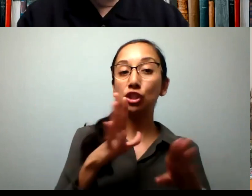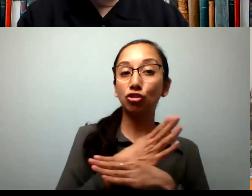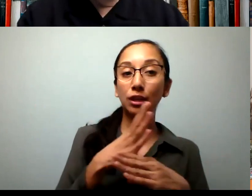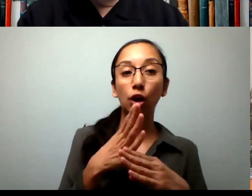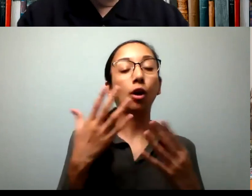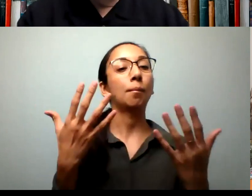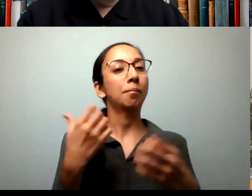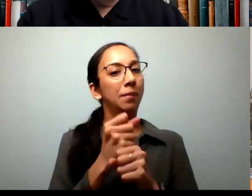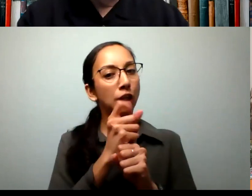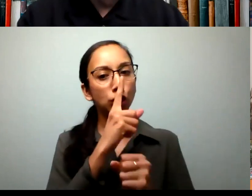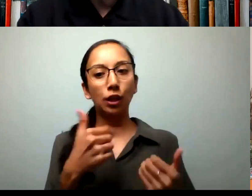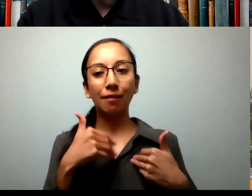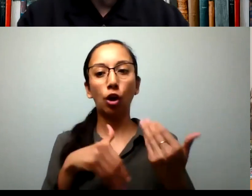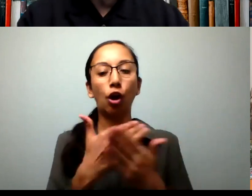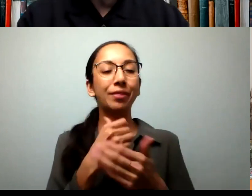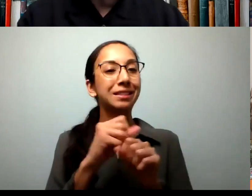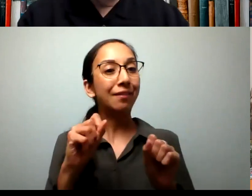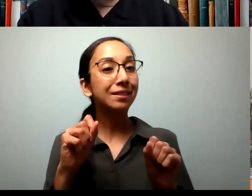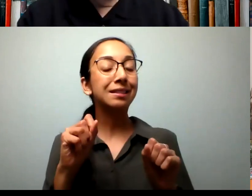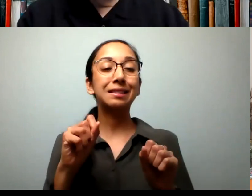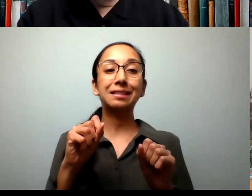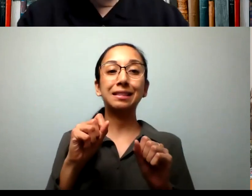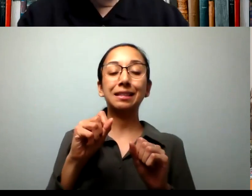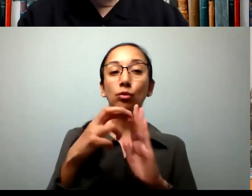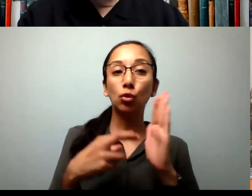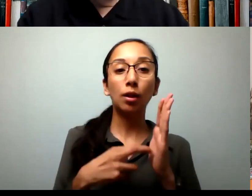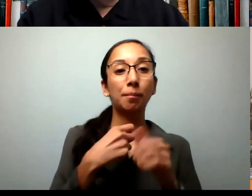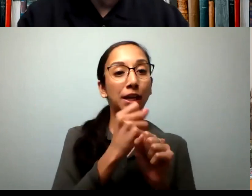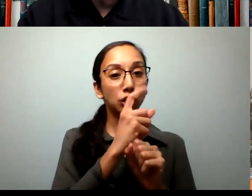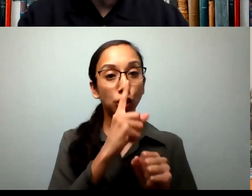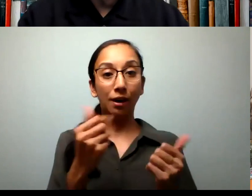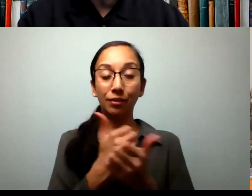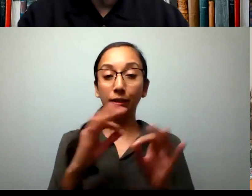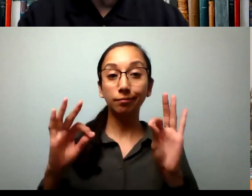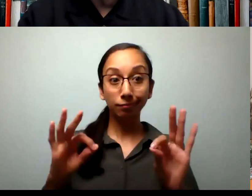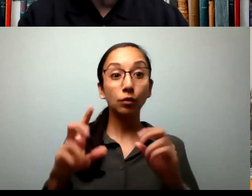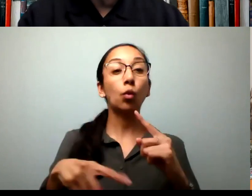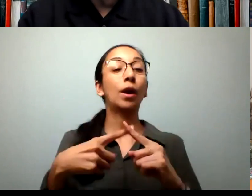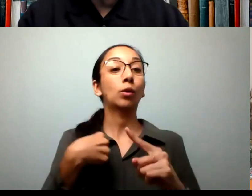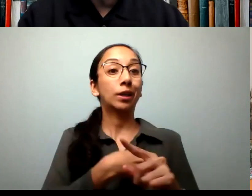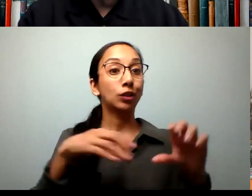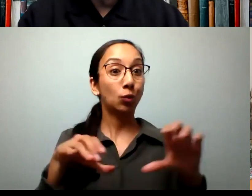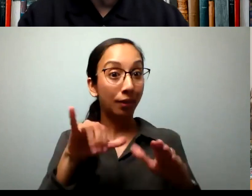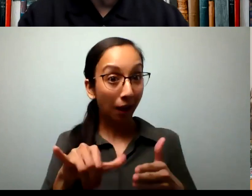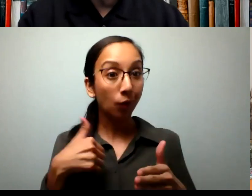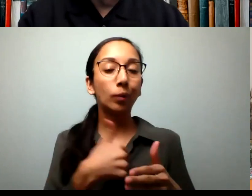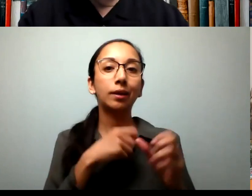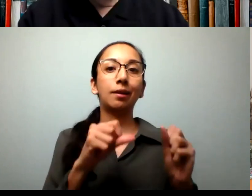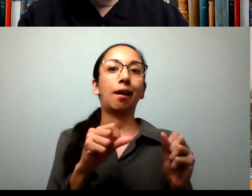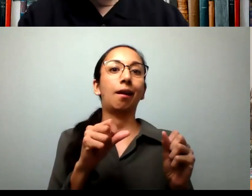safety measures, even such as our COVID testing initiative, in place to ensure that when we do that, we can have them return as safe as possible.